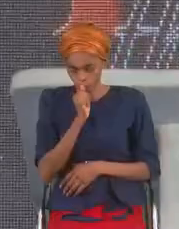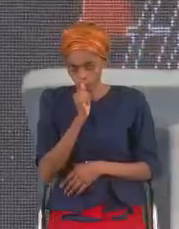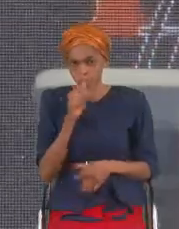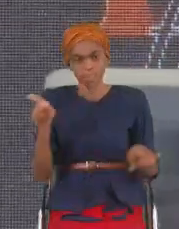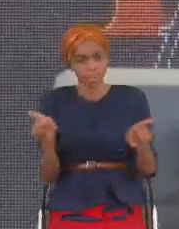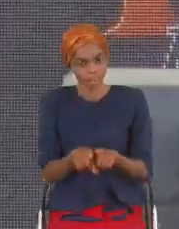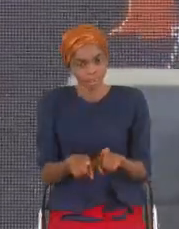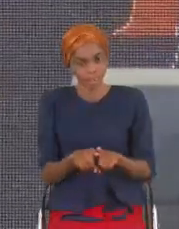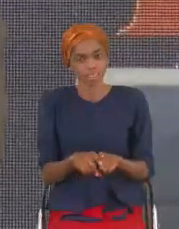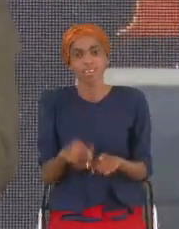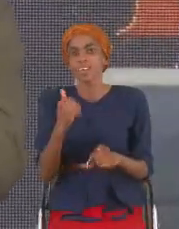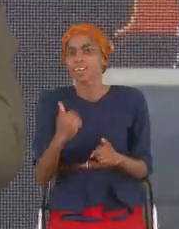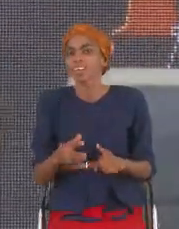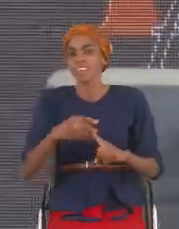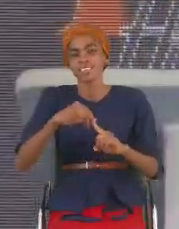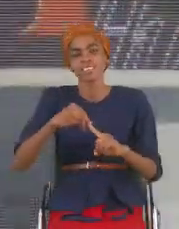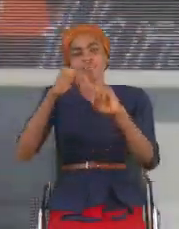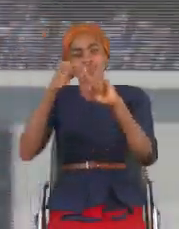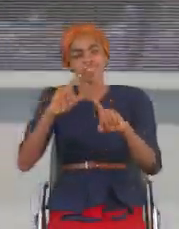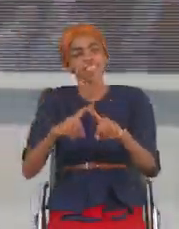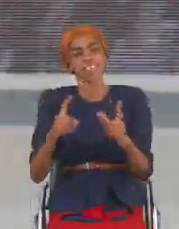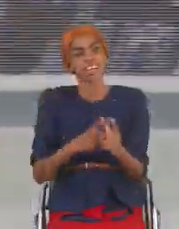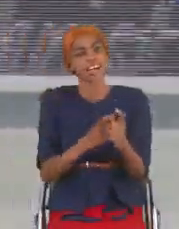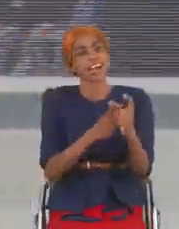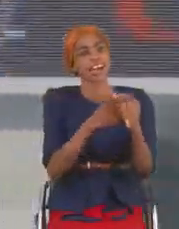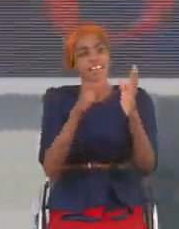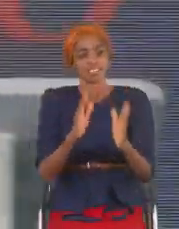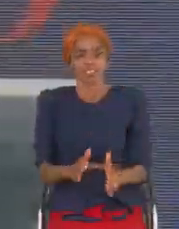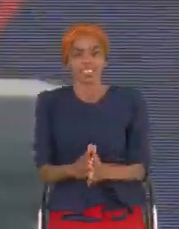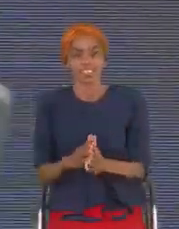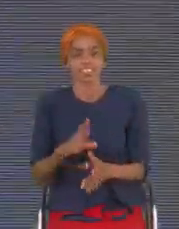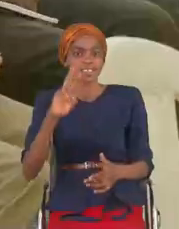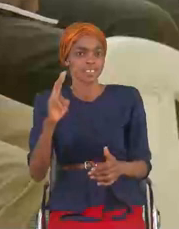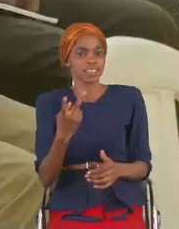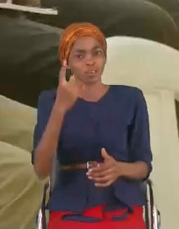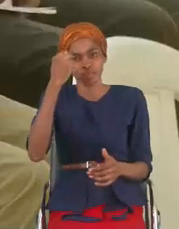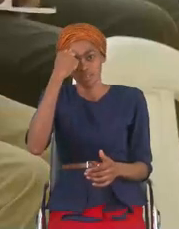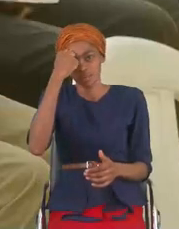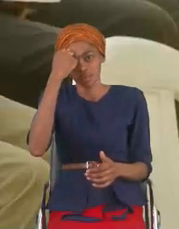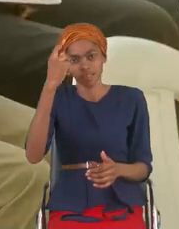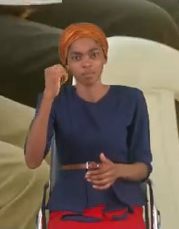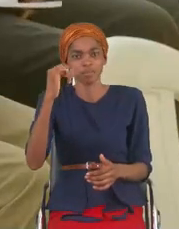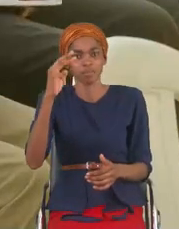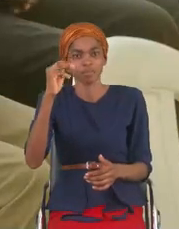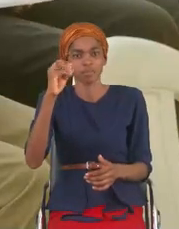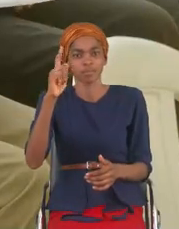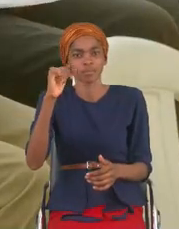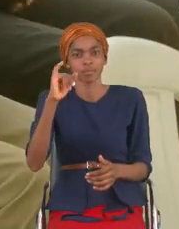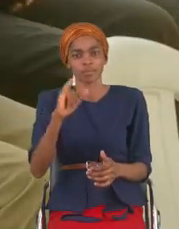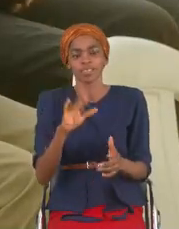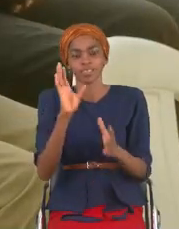like a distinguished athlete. In 2 Timothy chapter 1 verse 5.